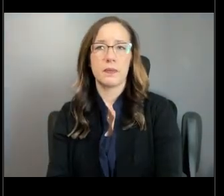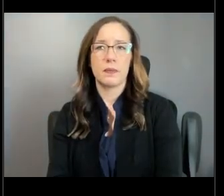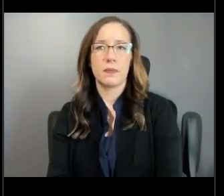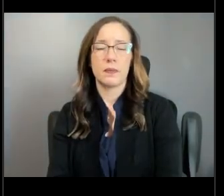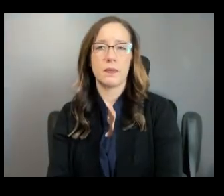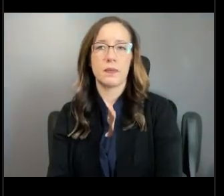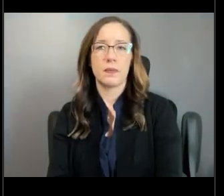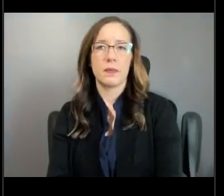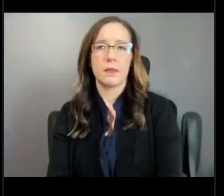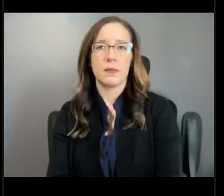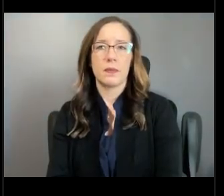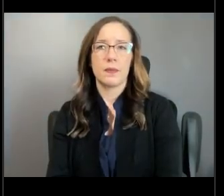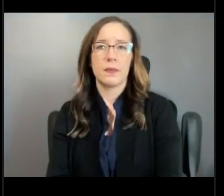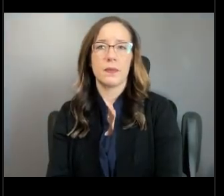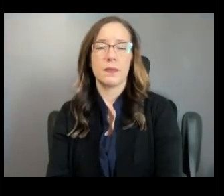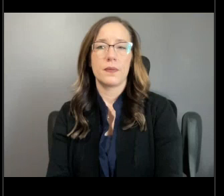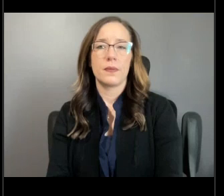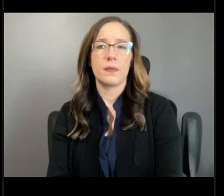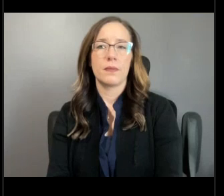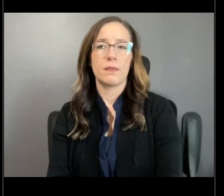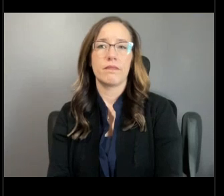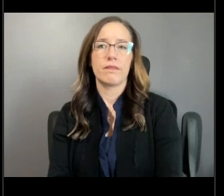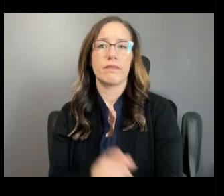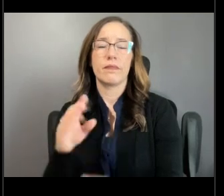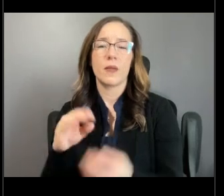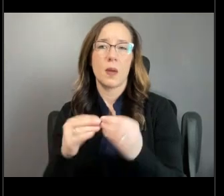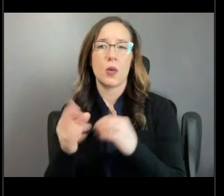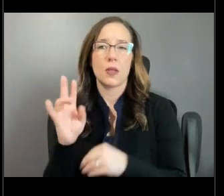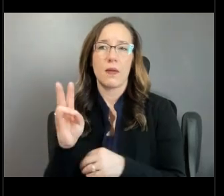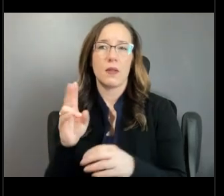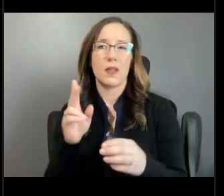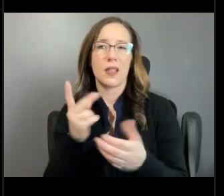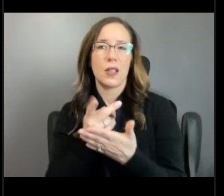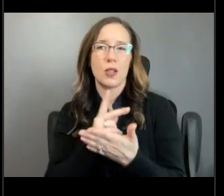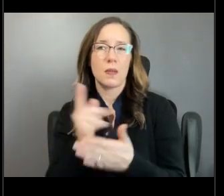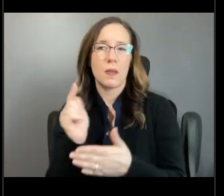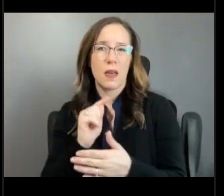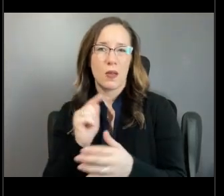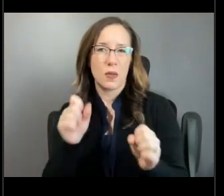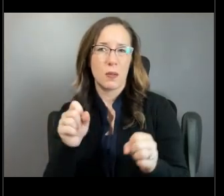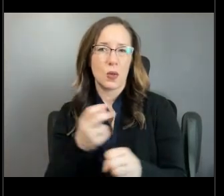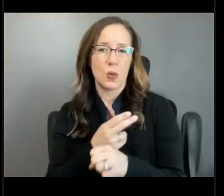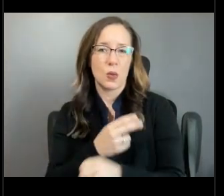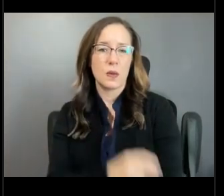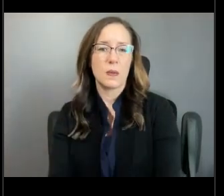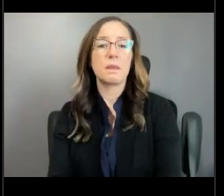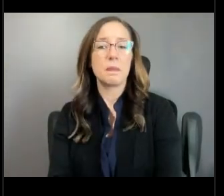And requirement 7, usable kitchens and bathrooms.